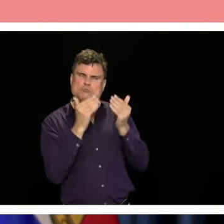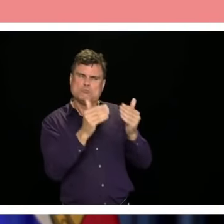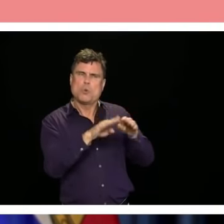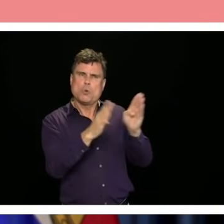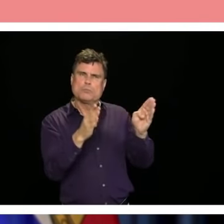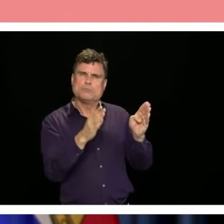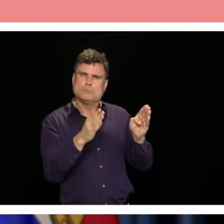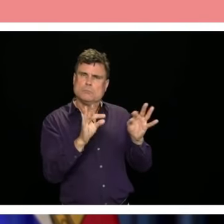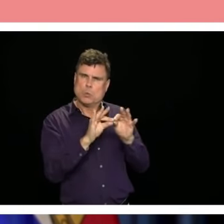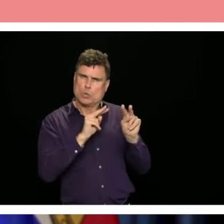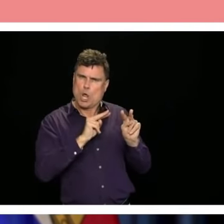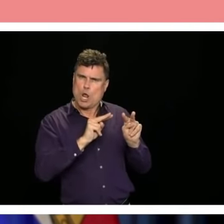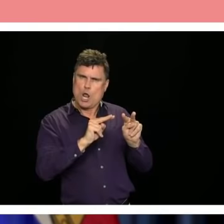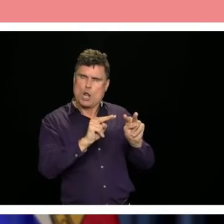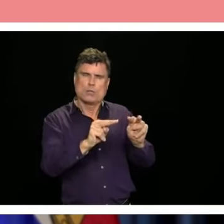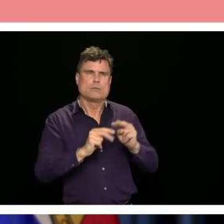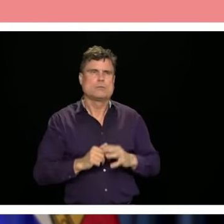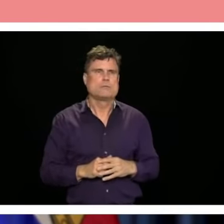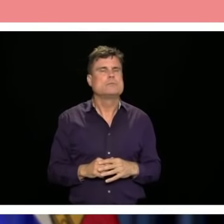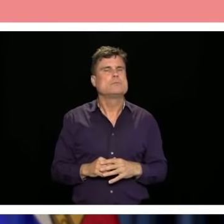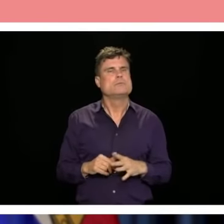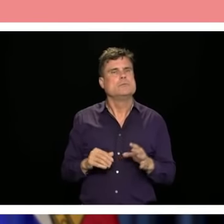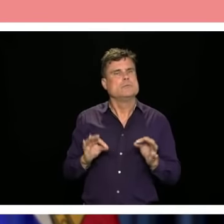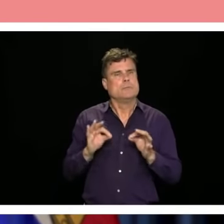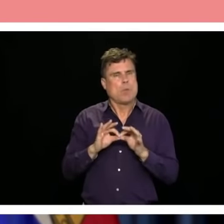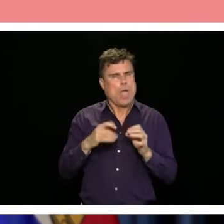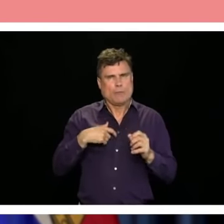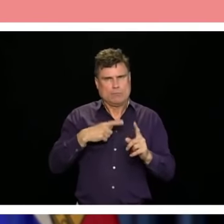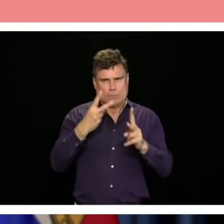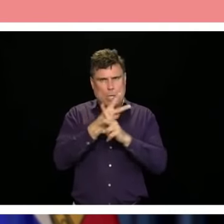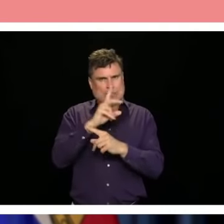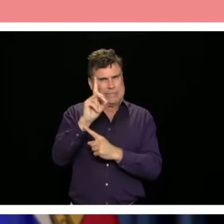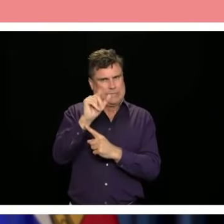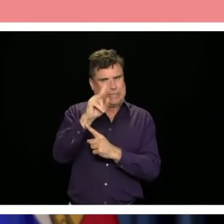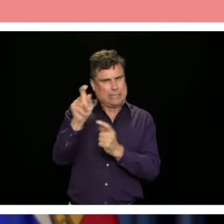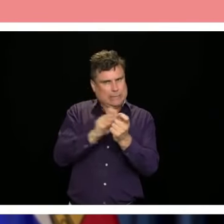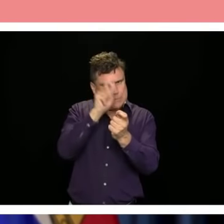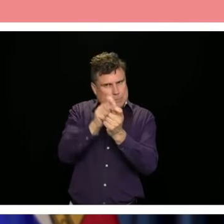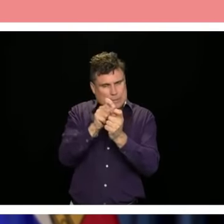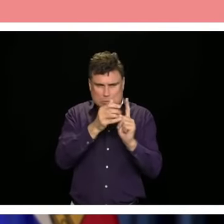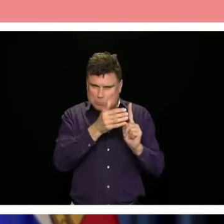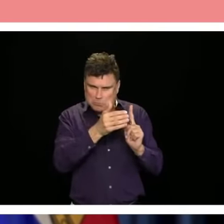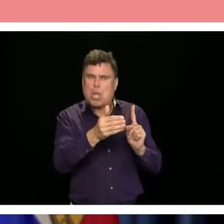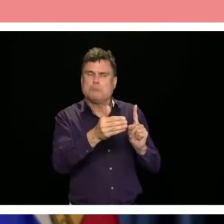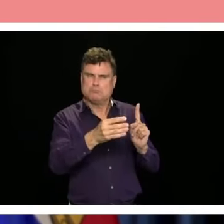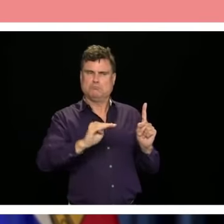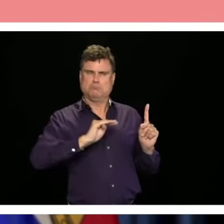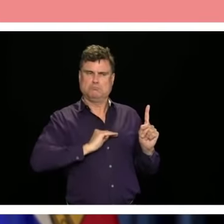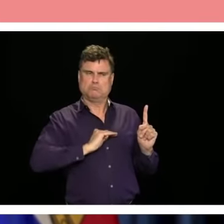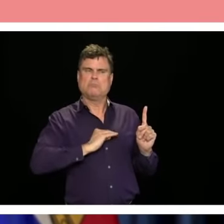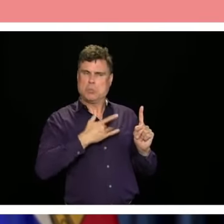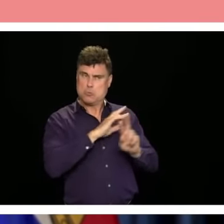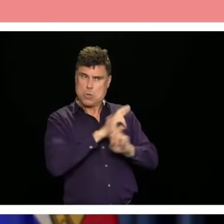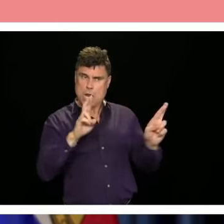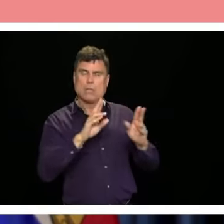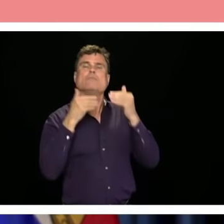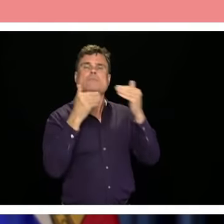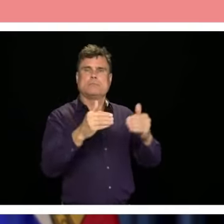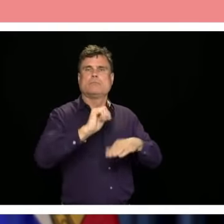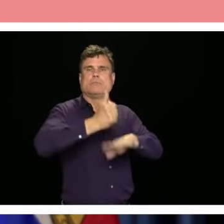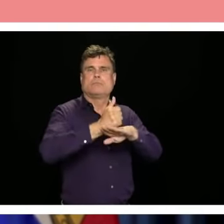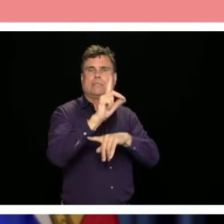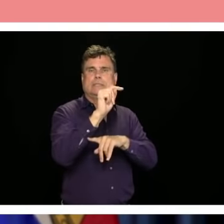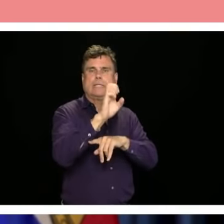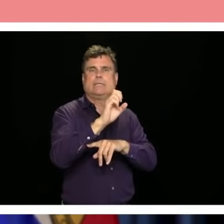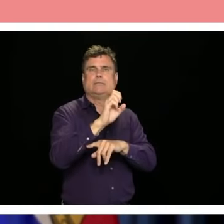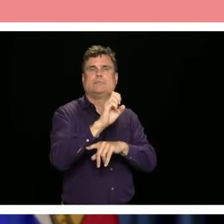that we can't meet about things that we can't control. So what we can control, seems to me, continue to control, is physical distancing and all the things that we're